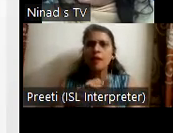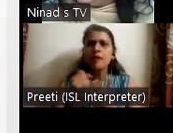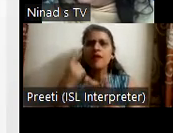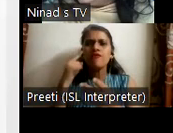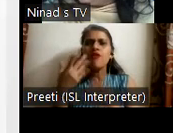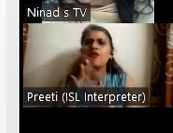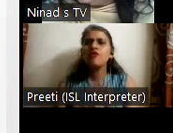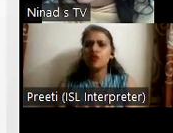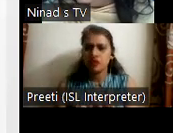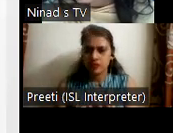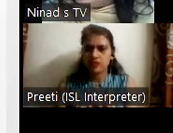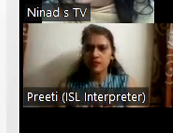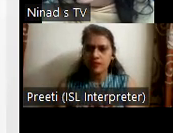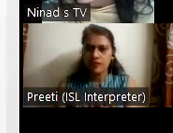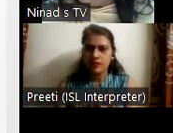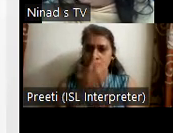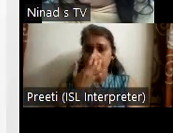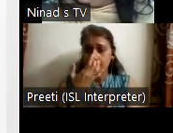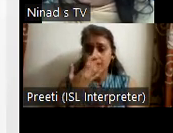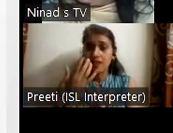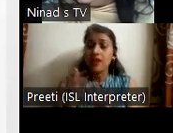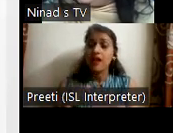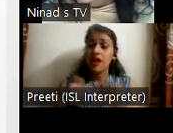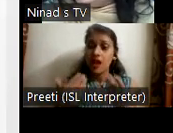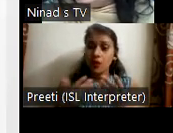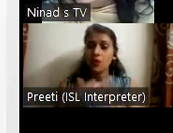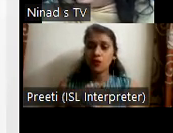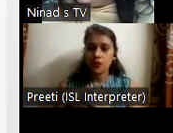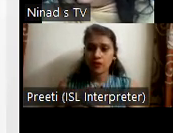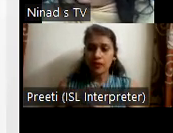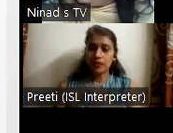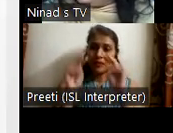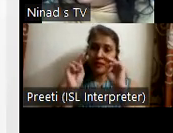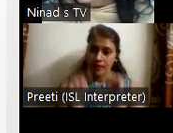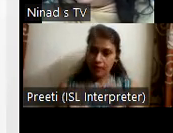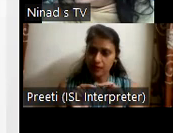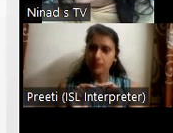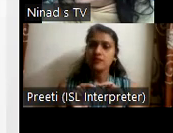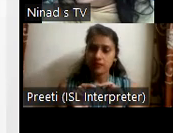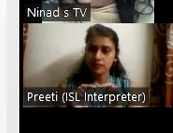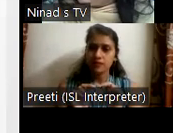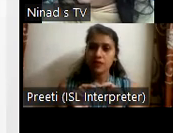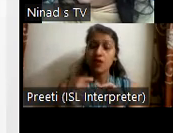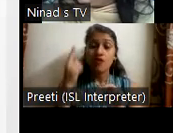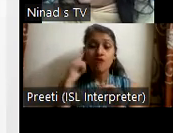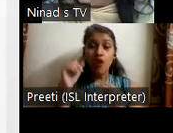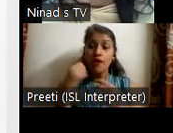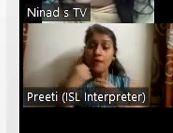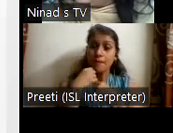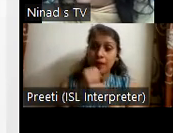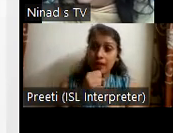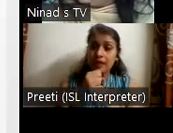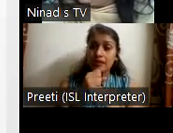So that is what the example of house I gave you. There is a need to do a structural changes in